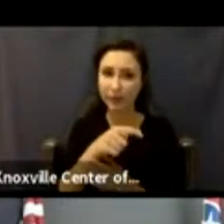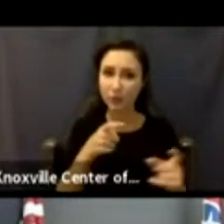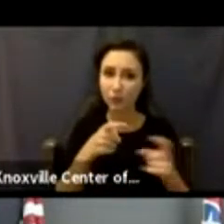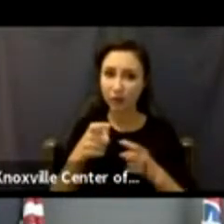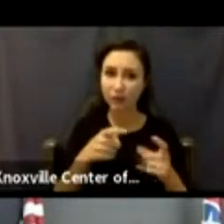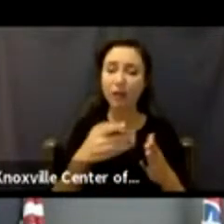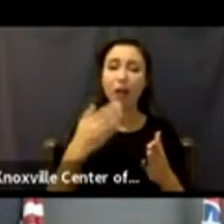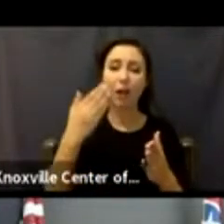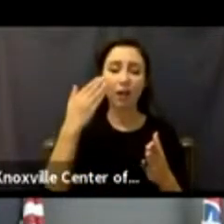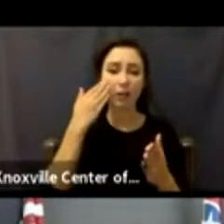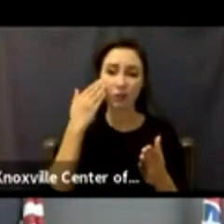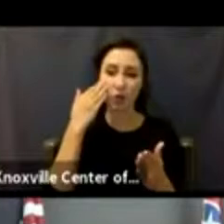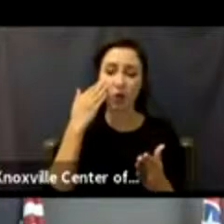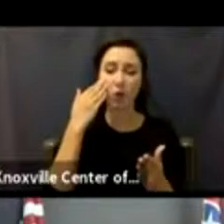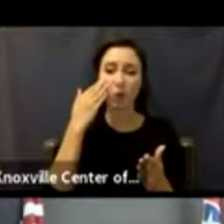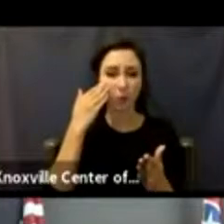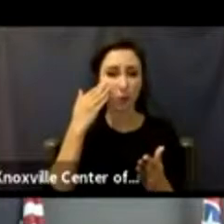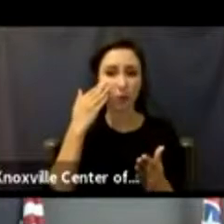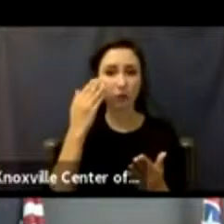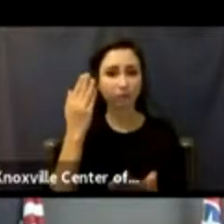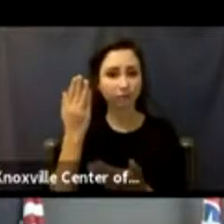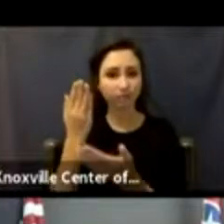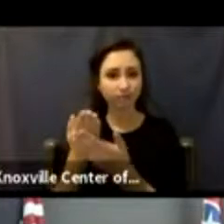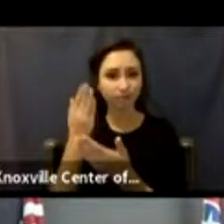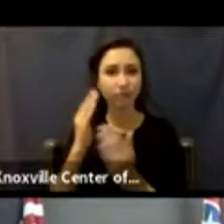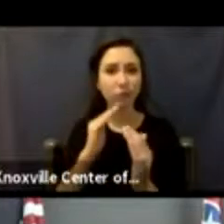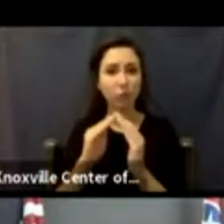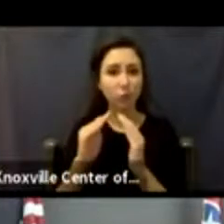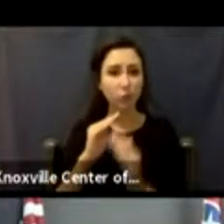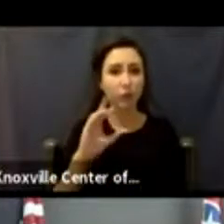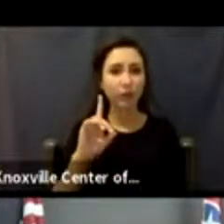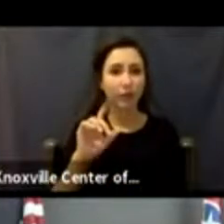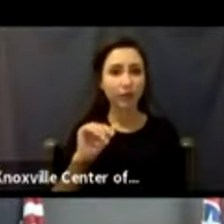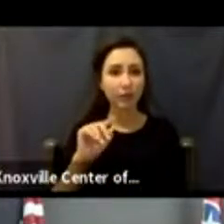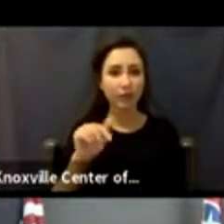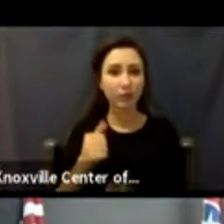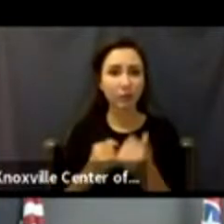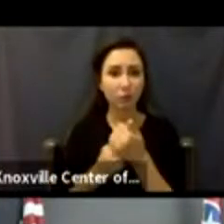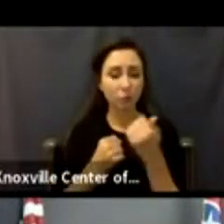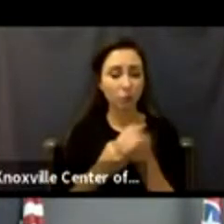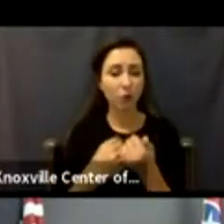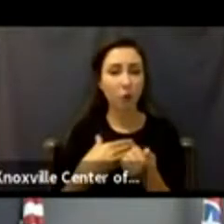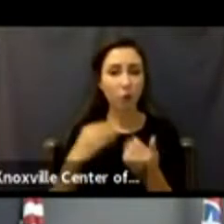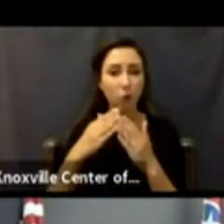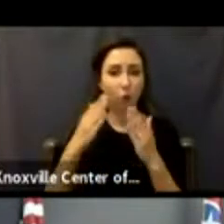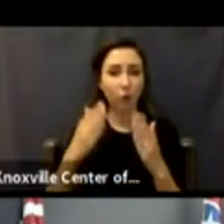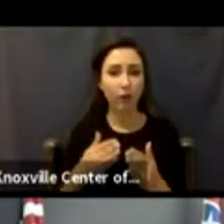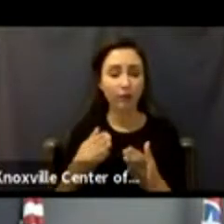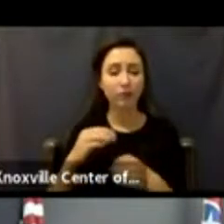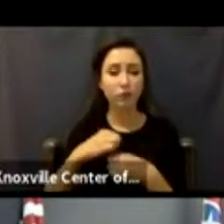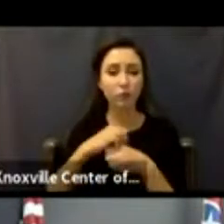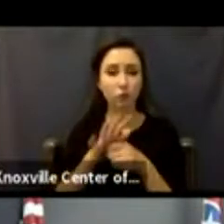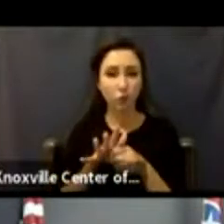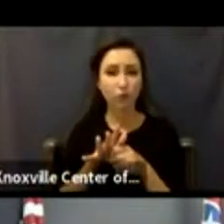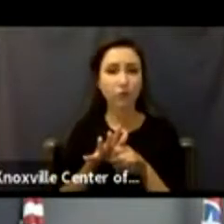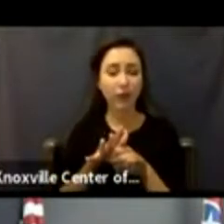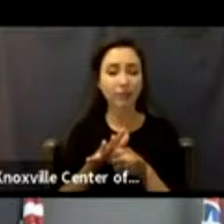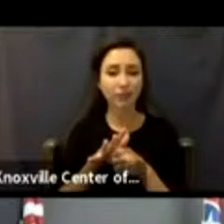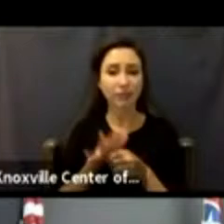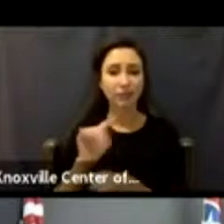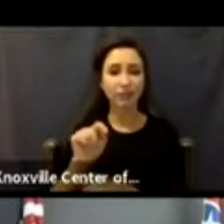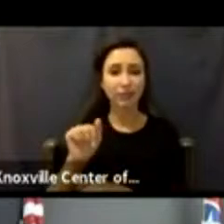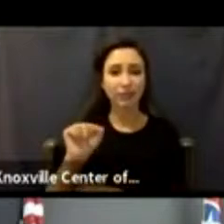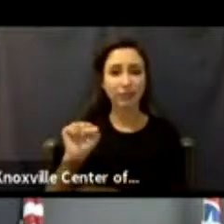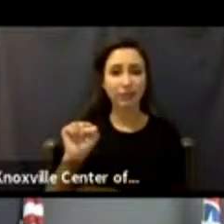are justified by the community data supported by the White House Coronavirus Task Force, like Dr. Buchanan mentioned.